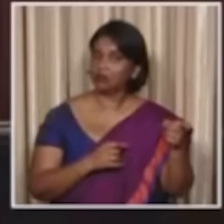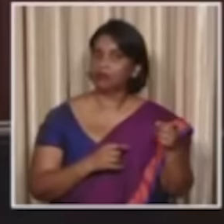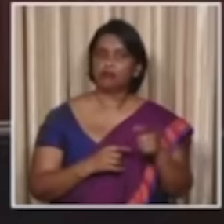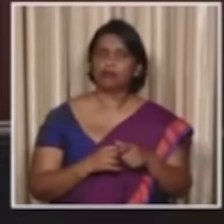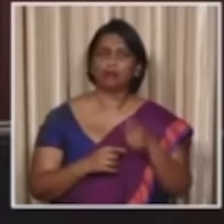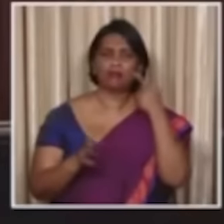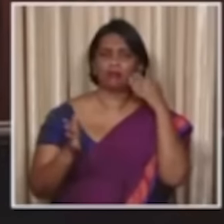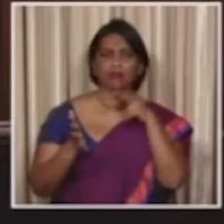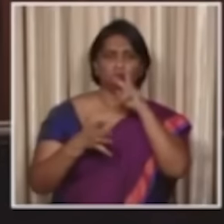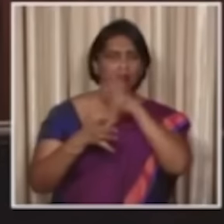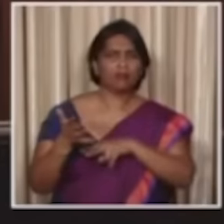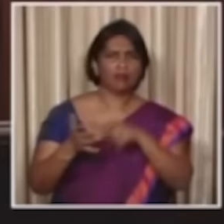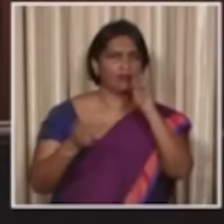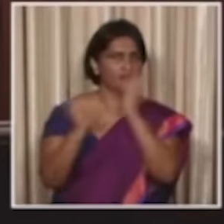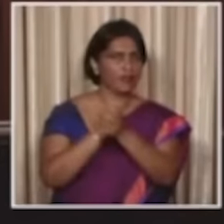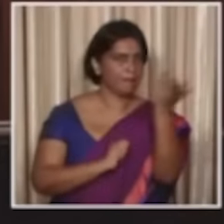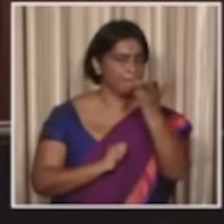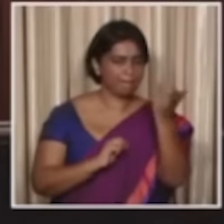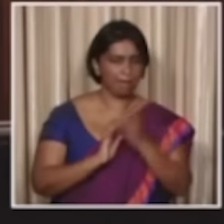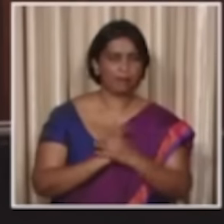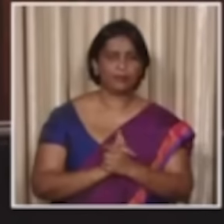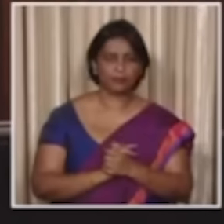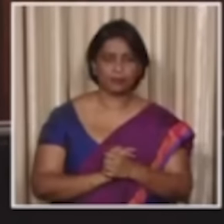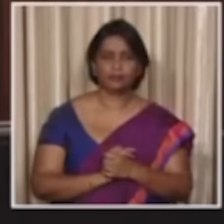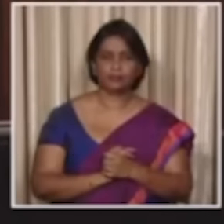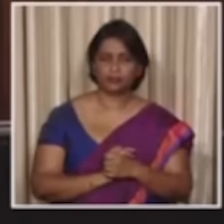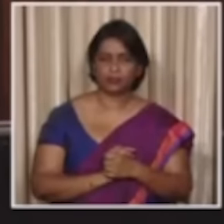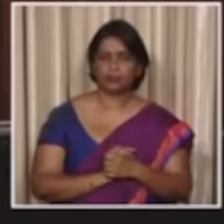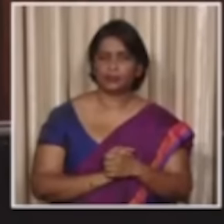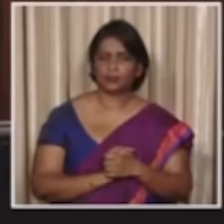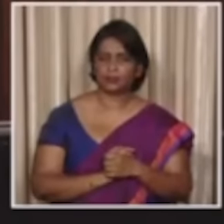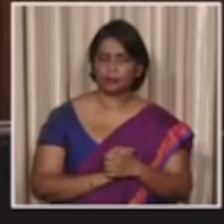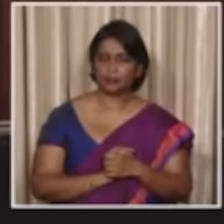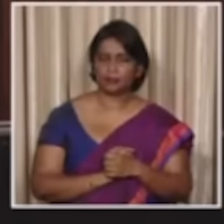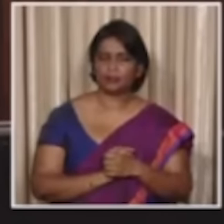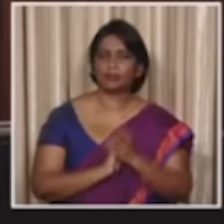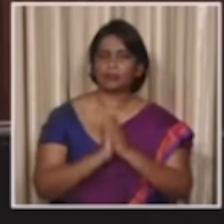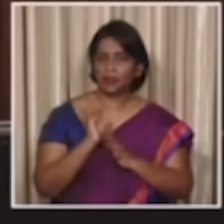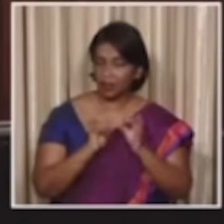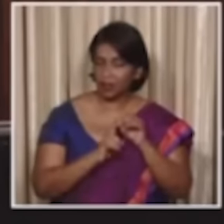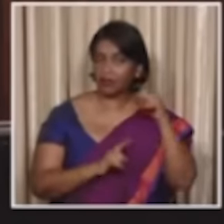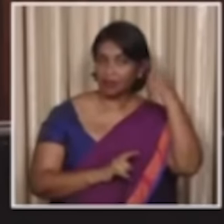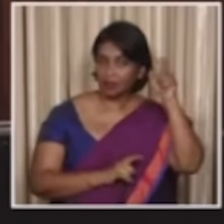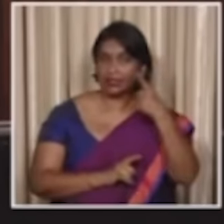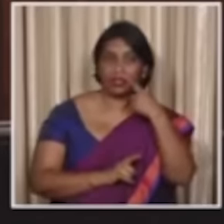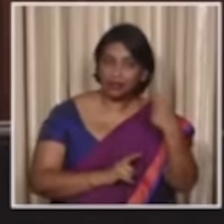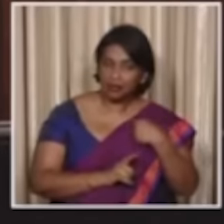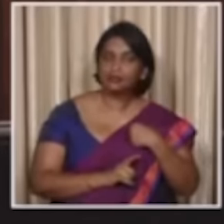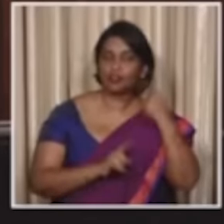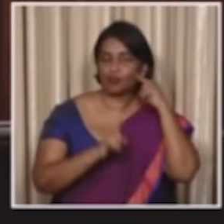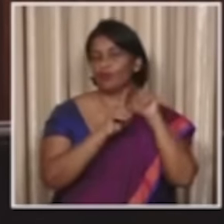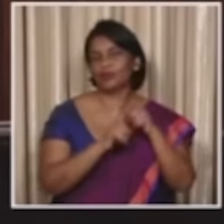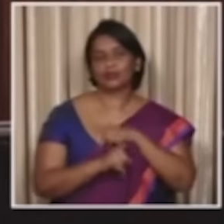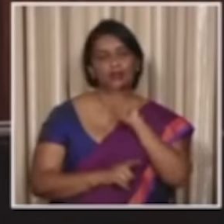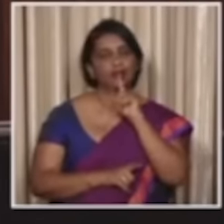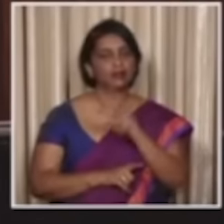we accommodated a request made by a member because she was called for a committee. I think that was the instruction I